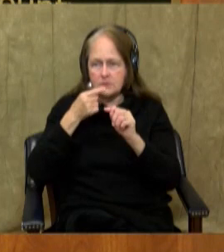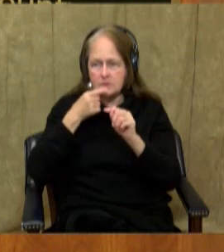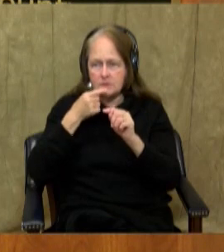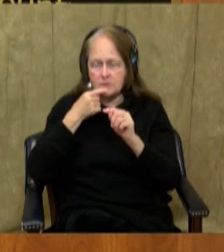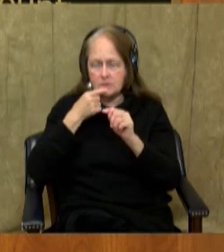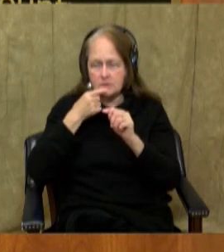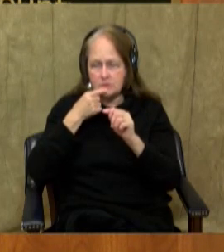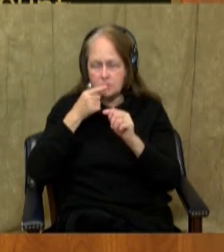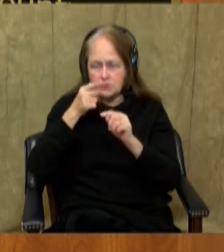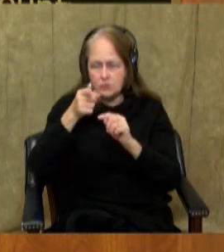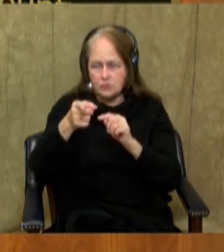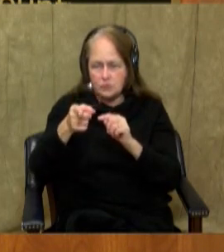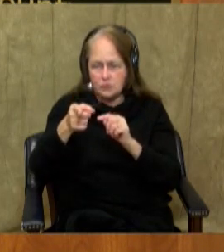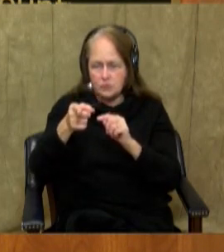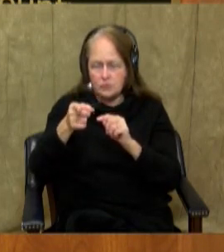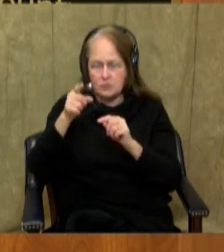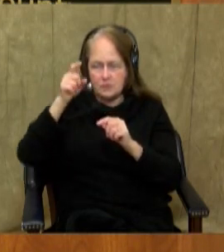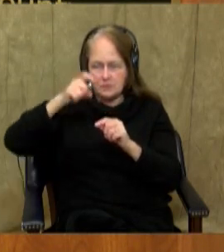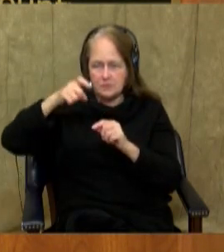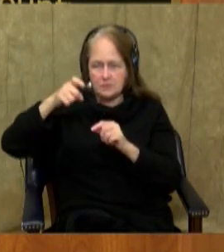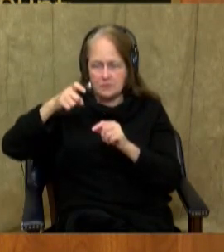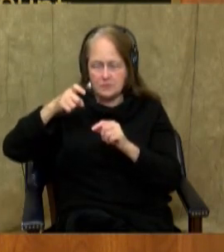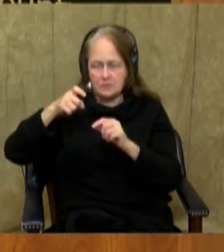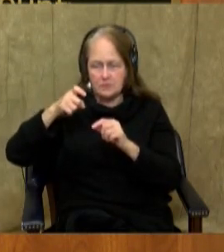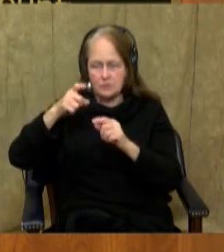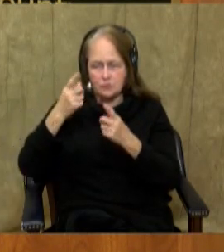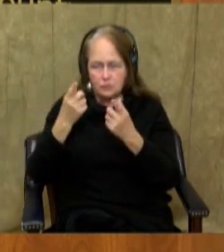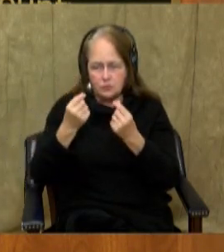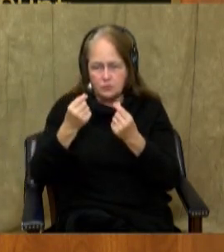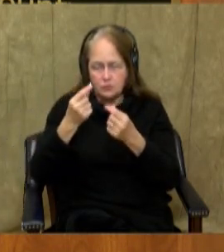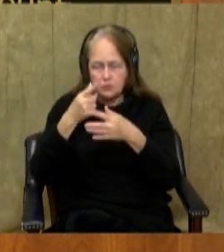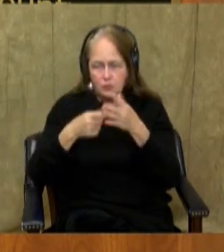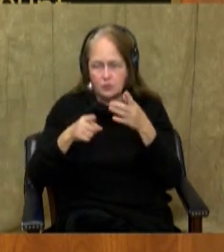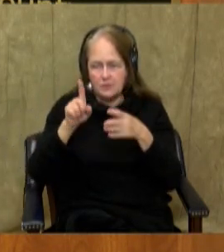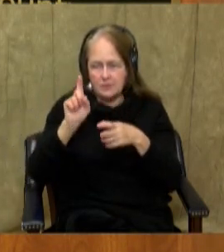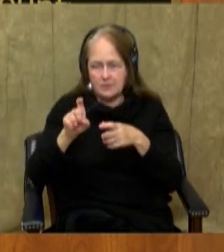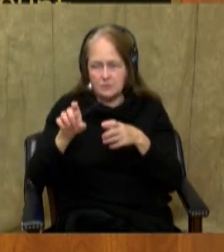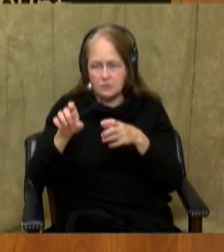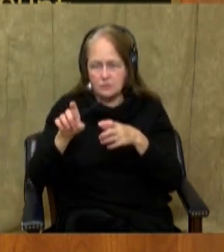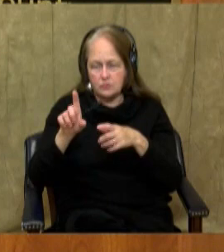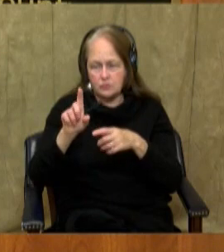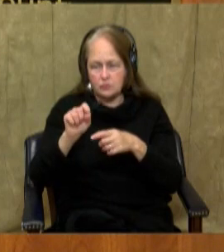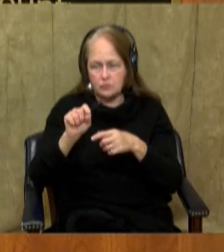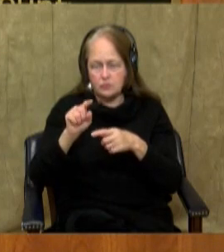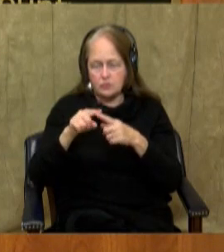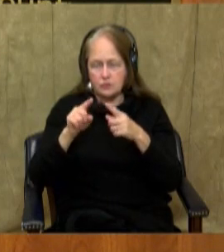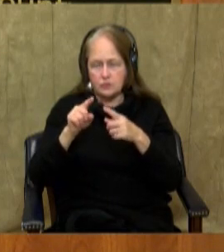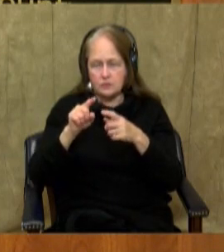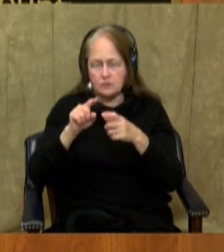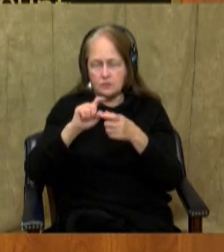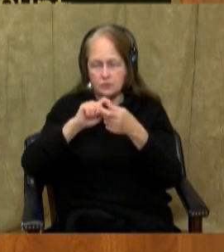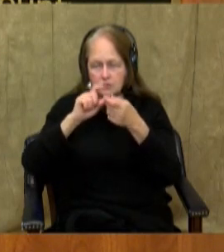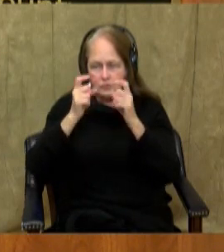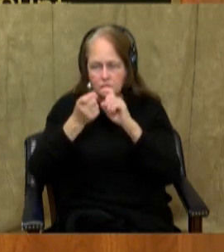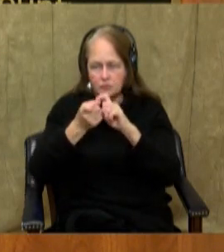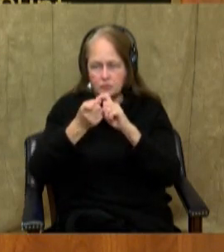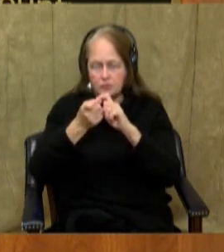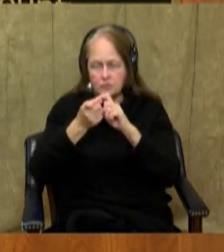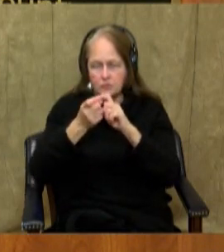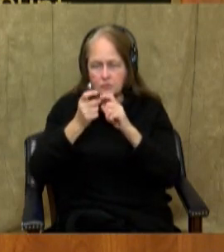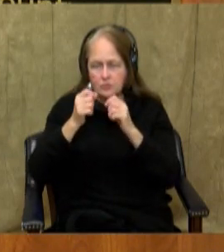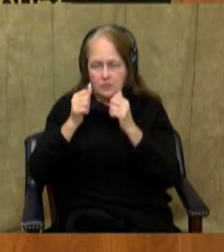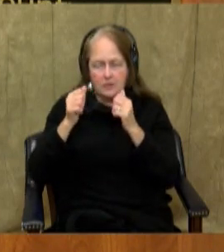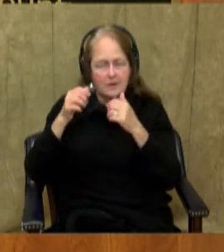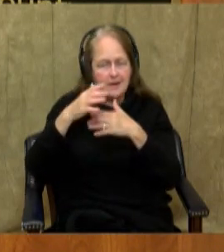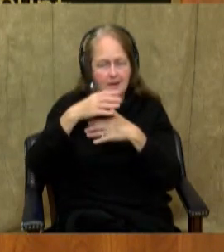this: you need to do whatever you need to do to repel any armed